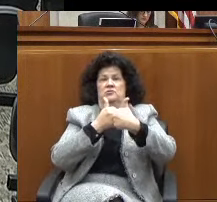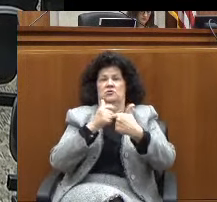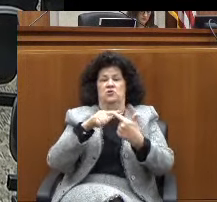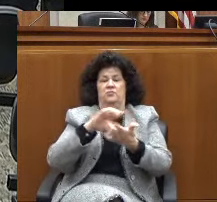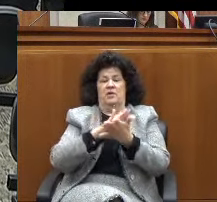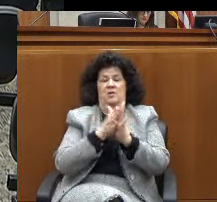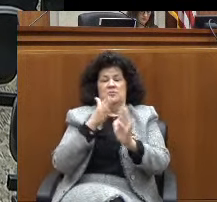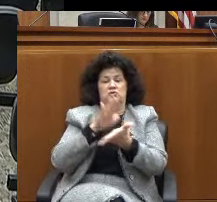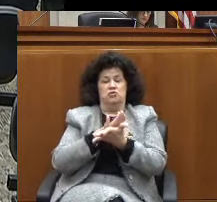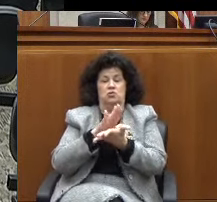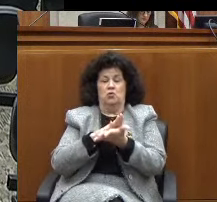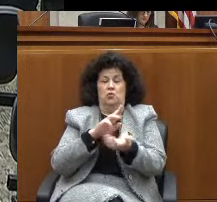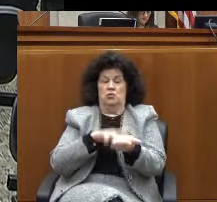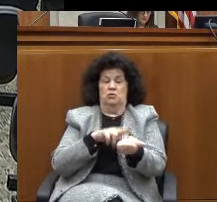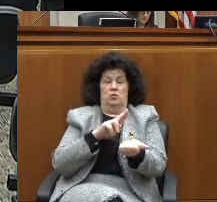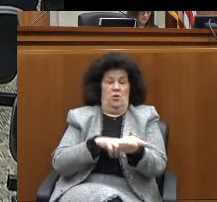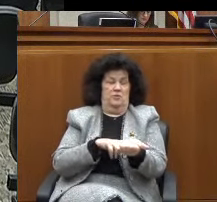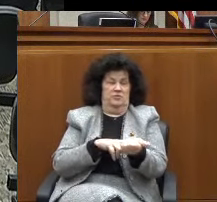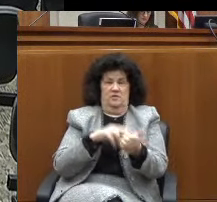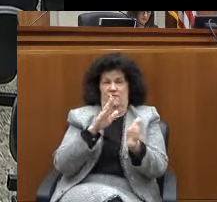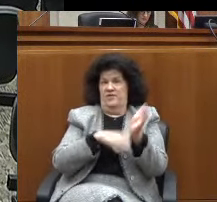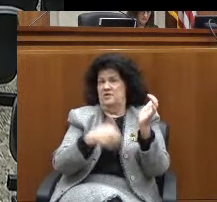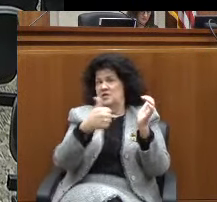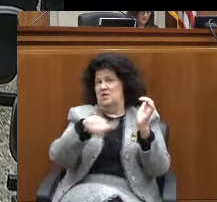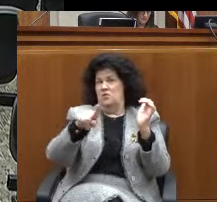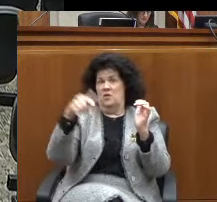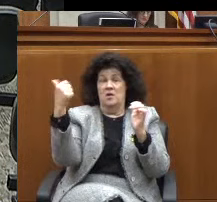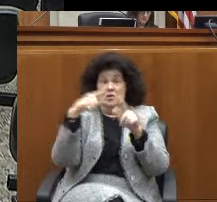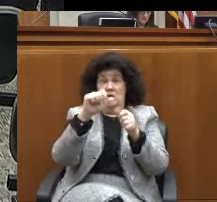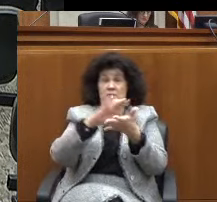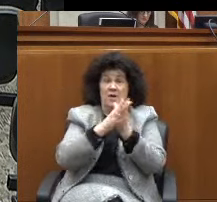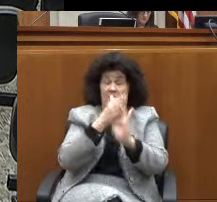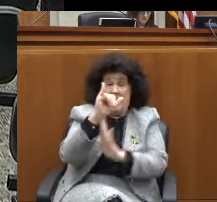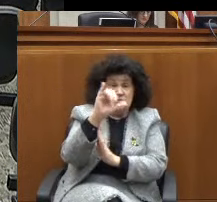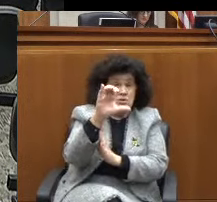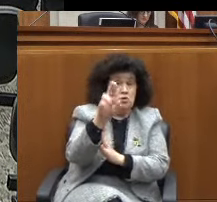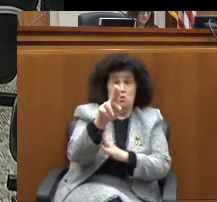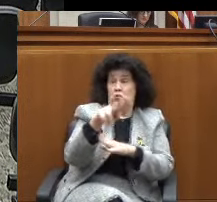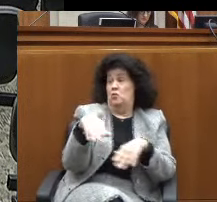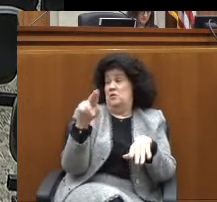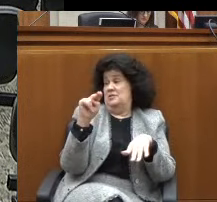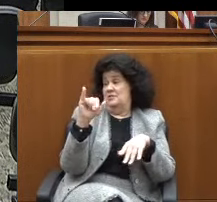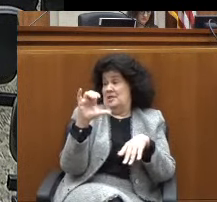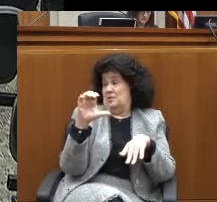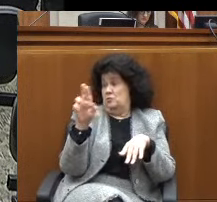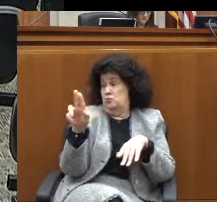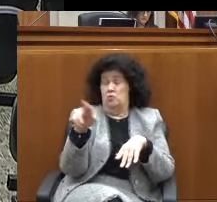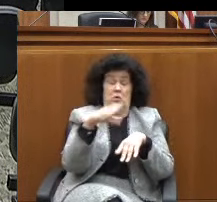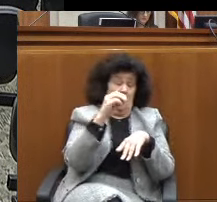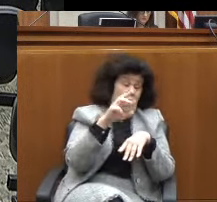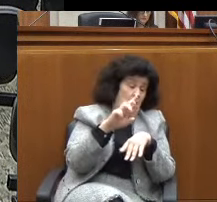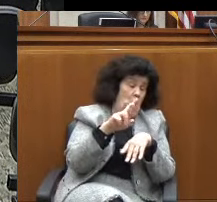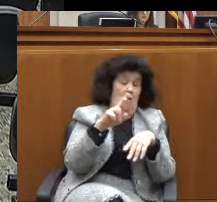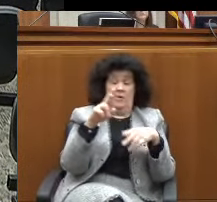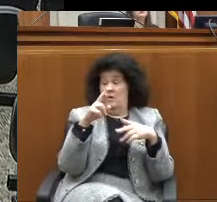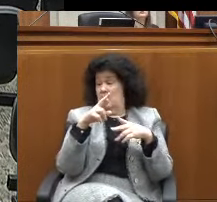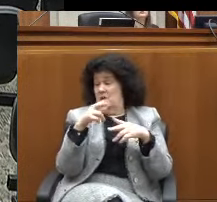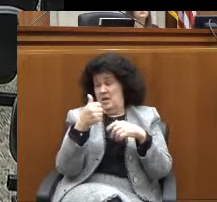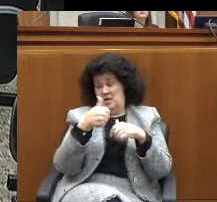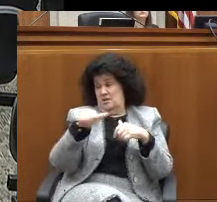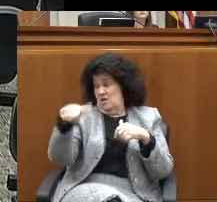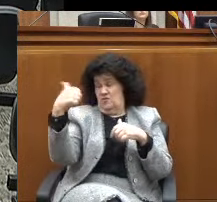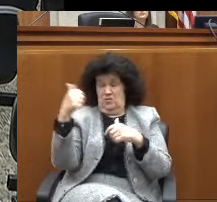anywhere else. Today, you can become a nurse in the ICU, the NICU, the OR, the ER, or a physician clinic straight out of